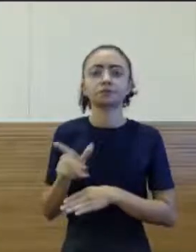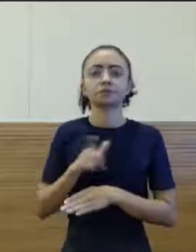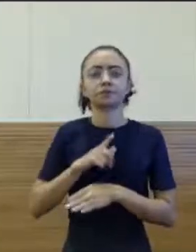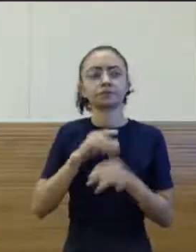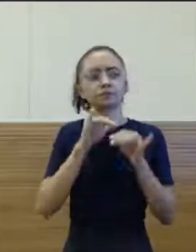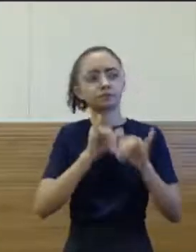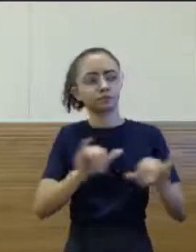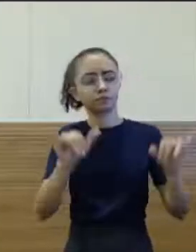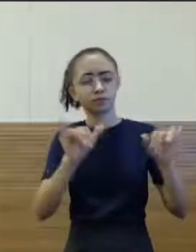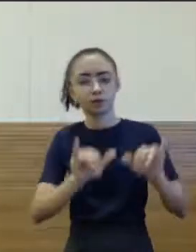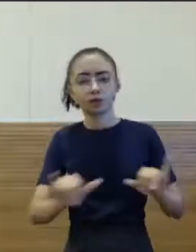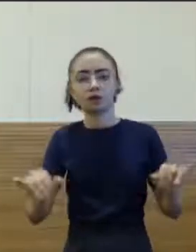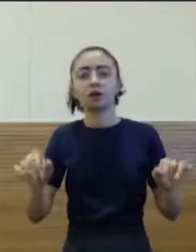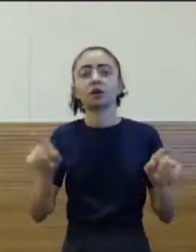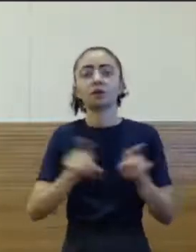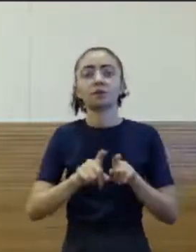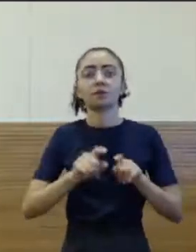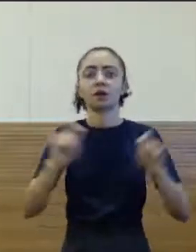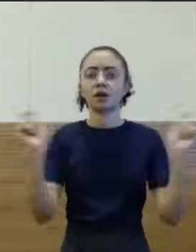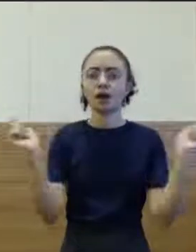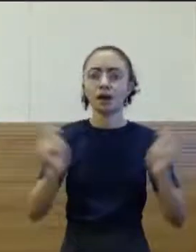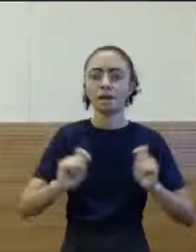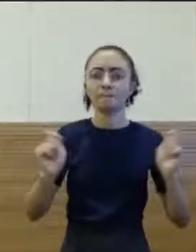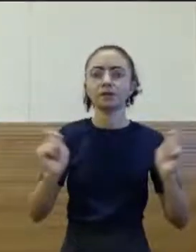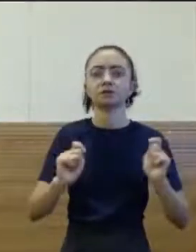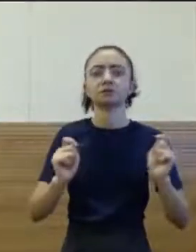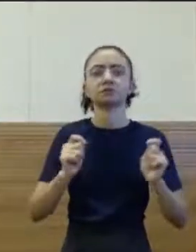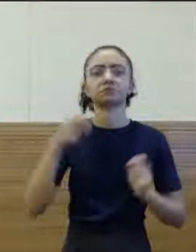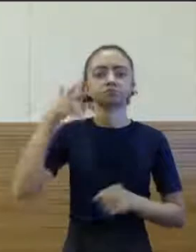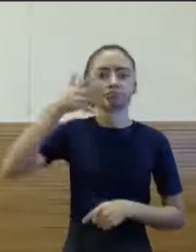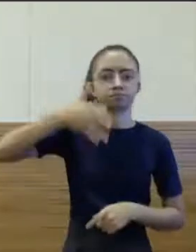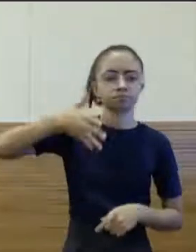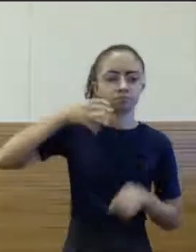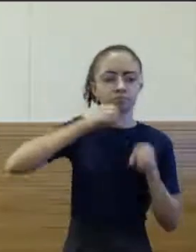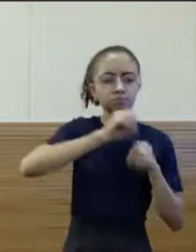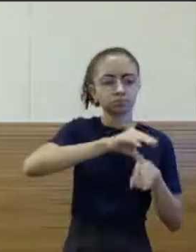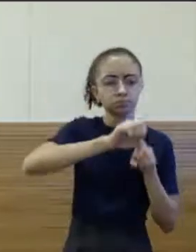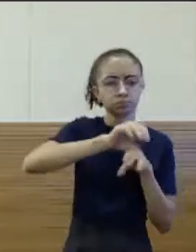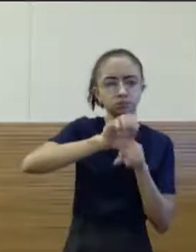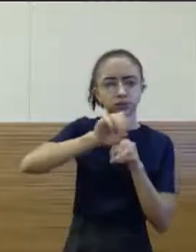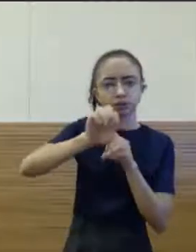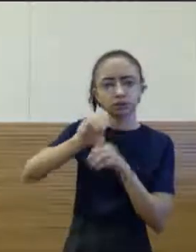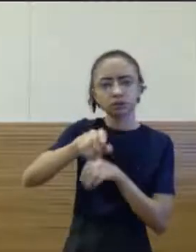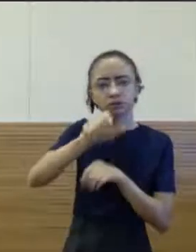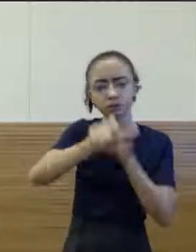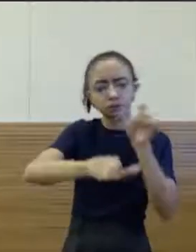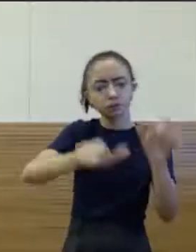and a lot of training has also been held. It's mainly the